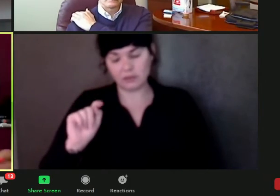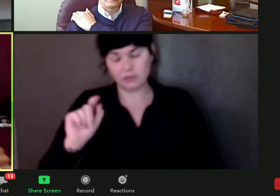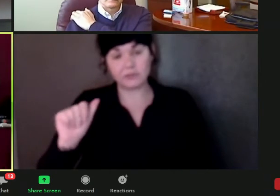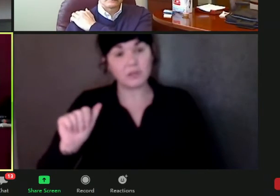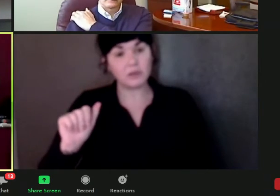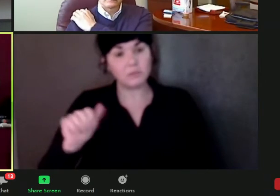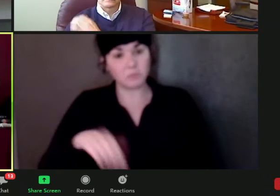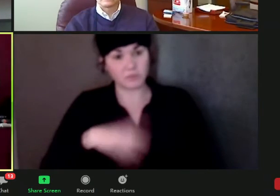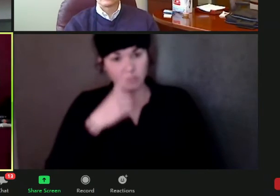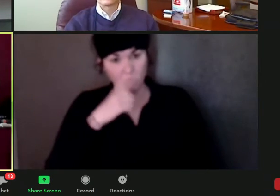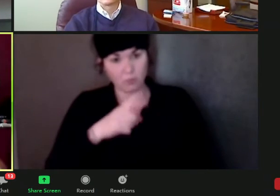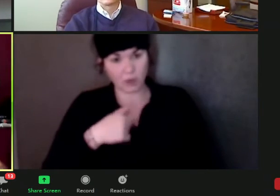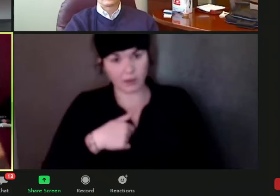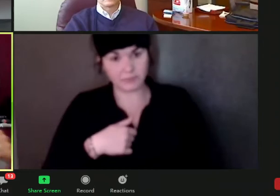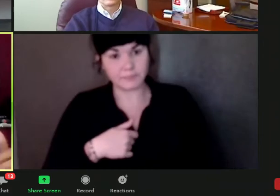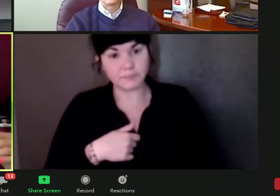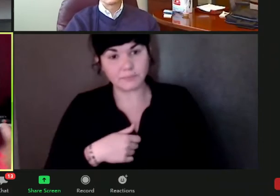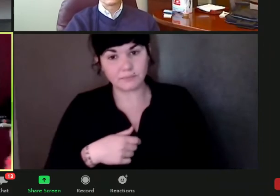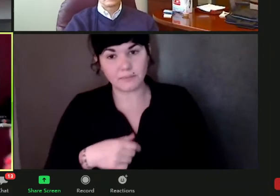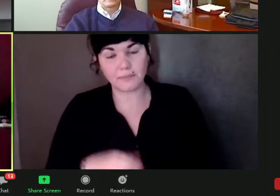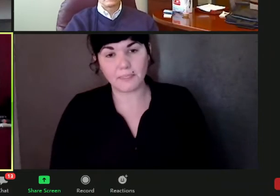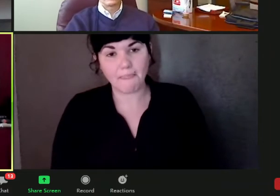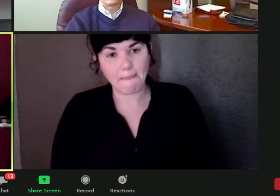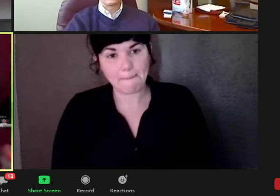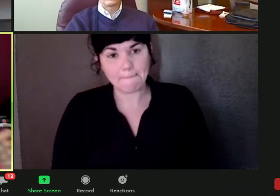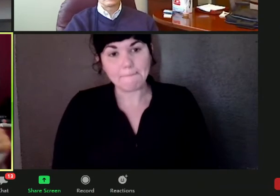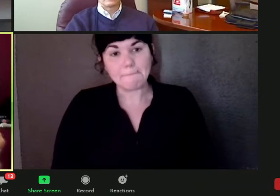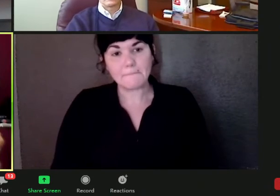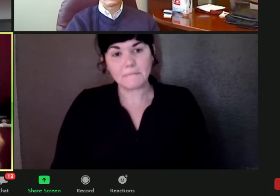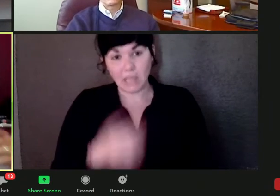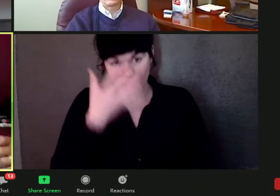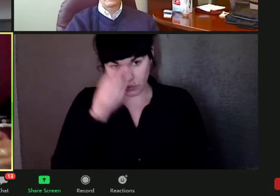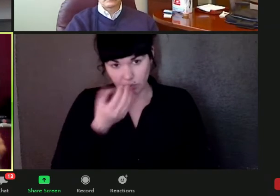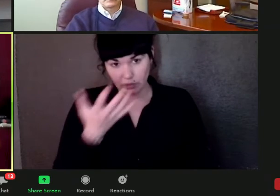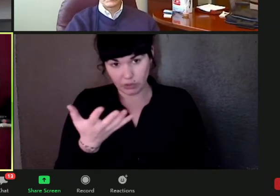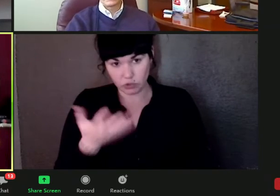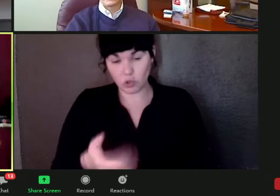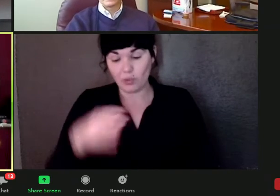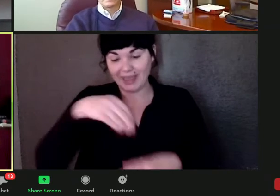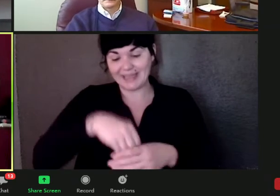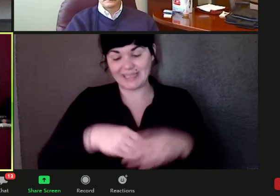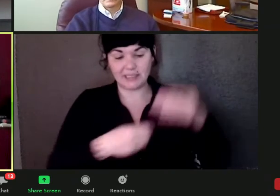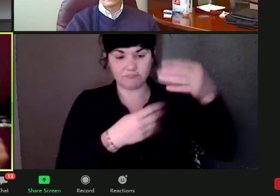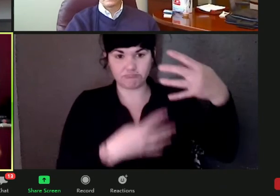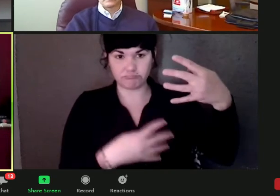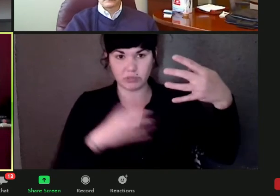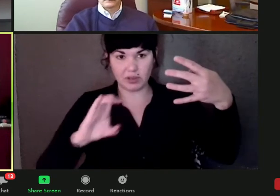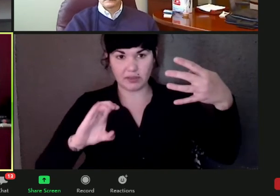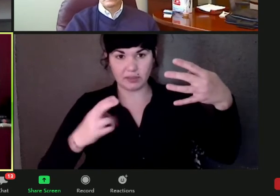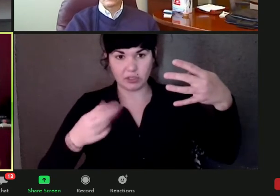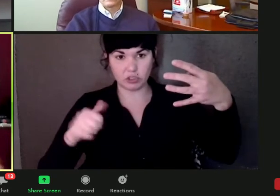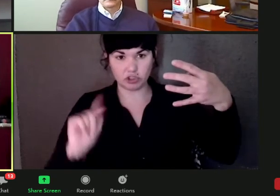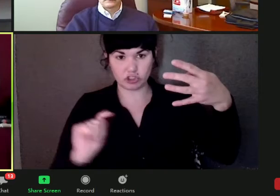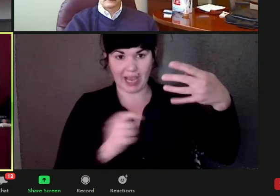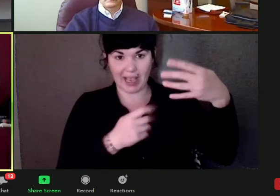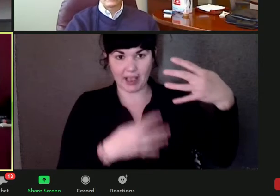you. Ironetta has put in the chat. So for those who want to please be engaged with Dr. Vitti,